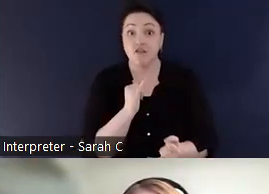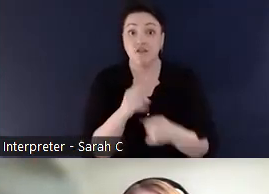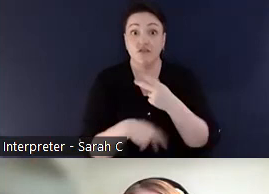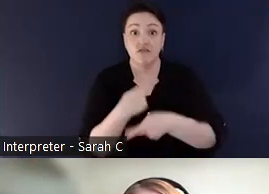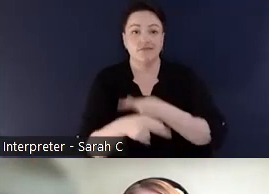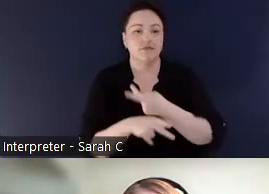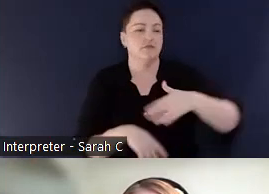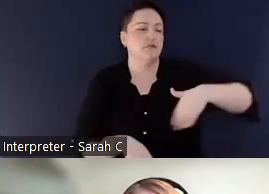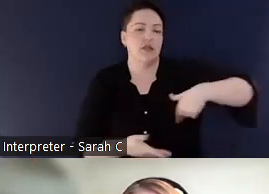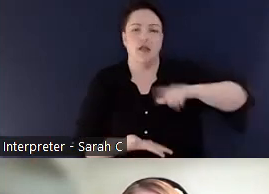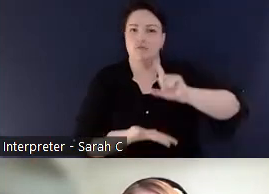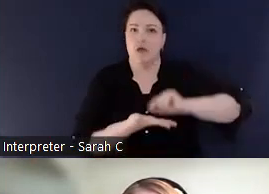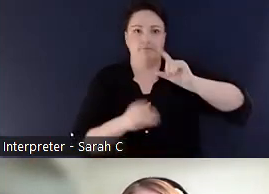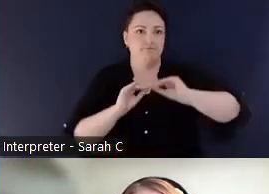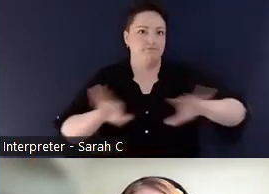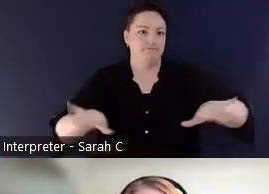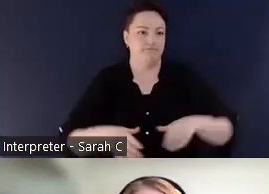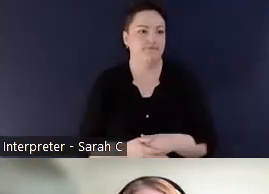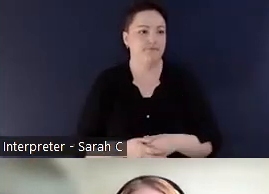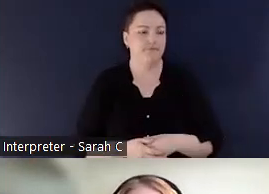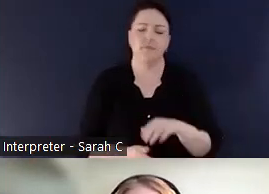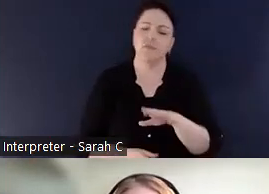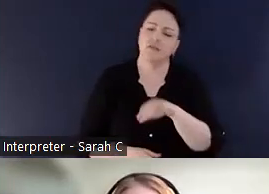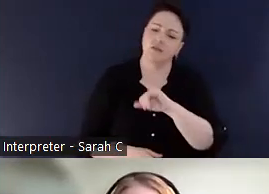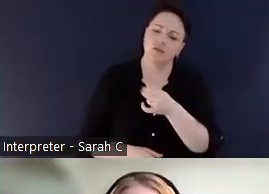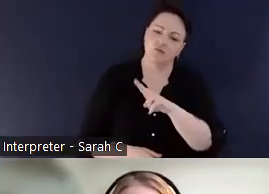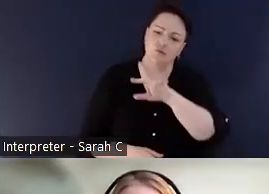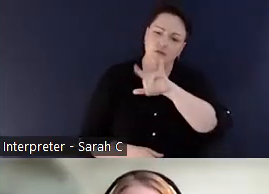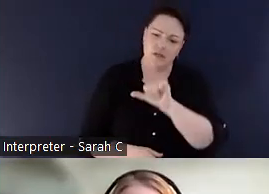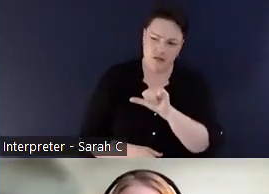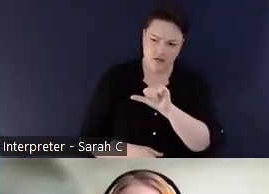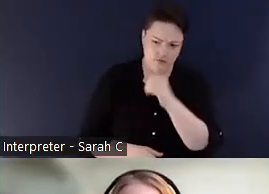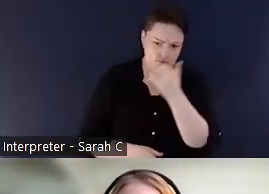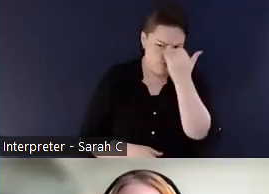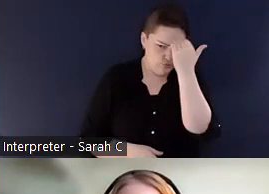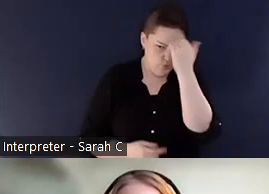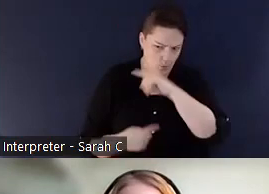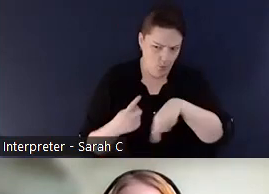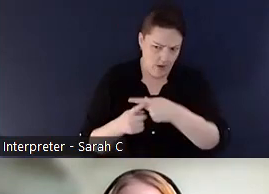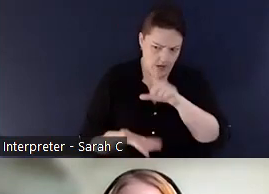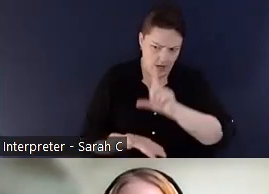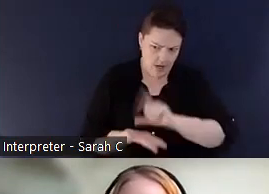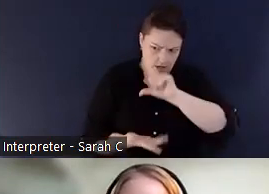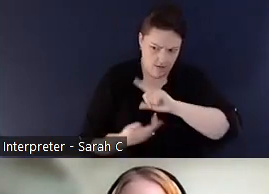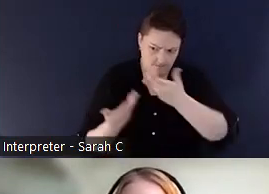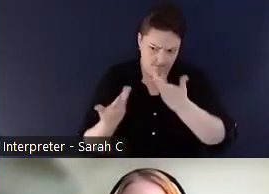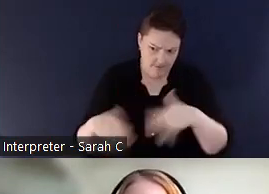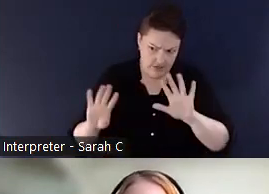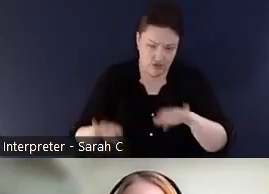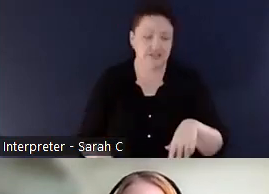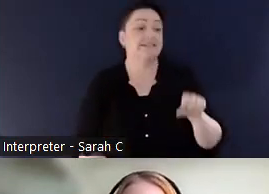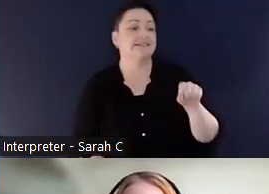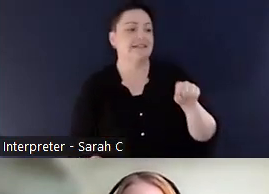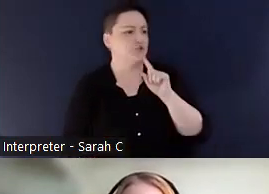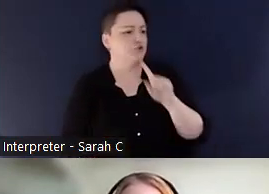Julia, do you have updated timeline on that? Sure. And just to clarify,